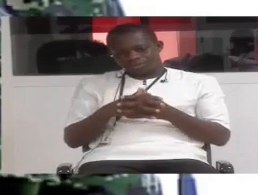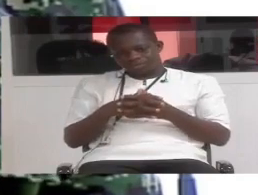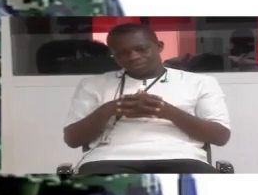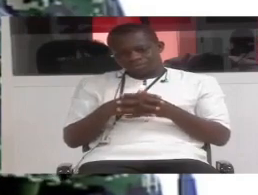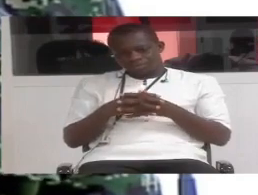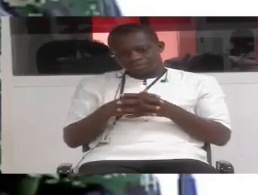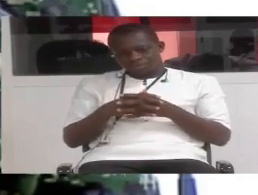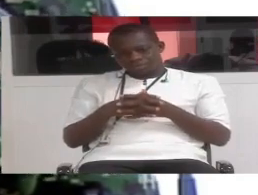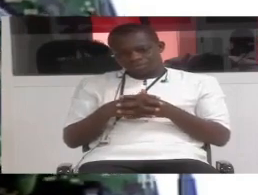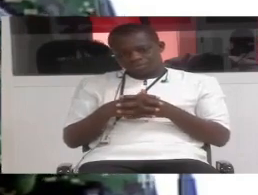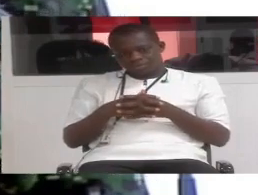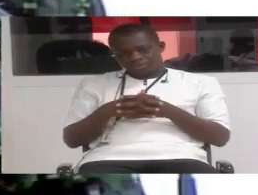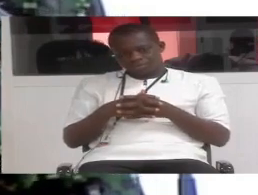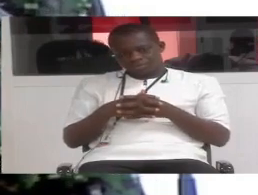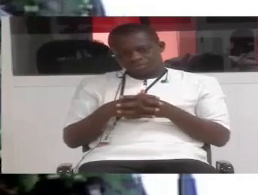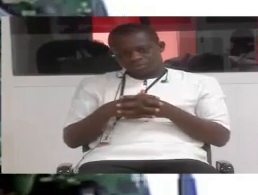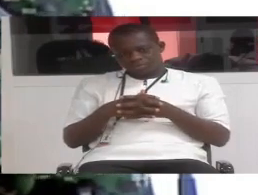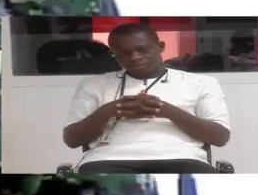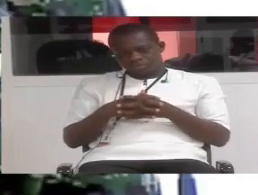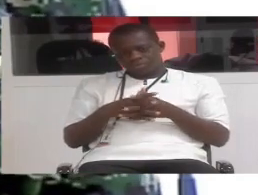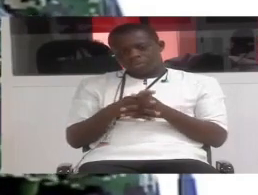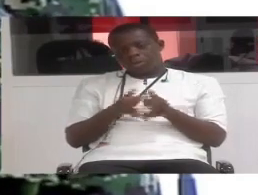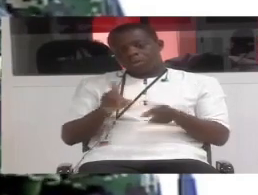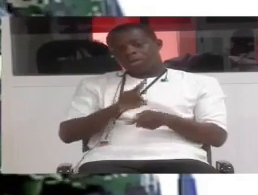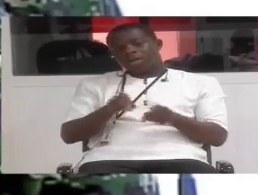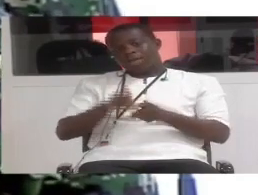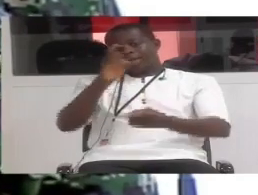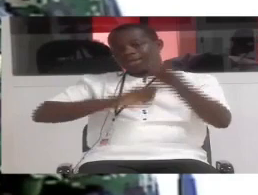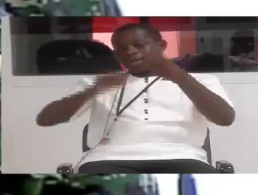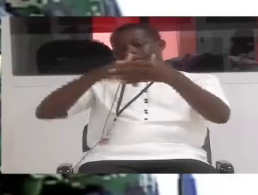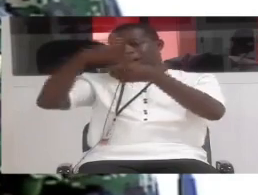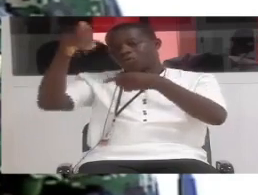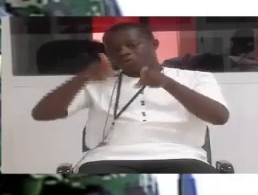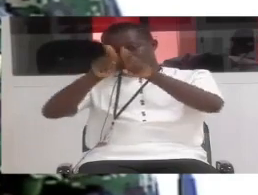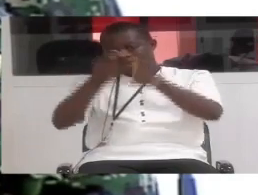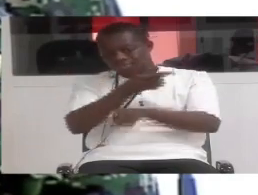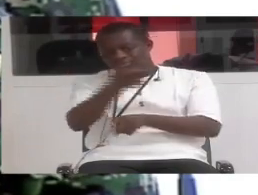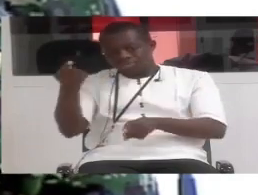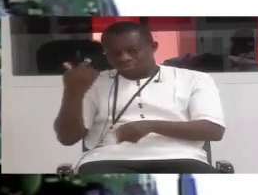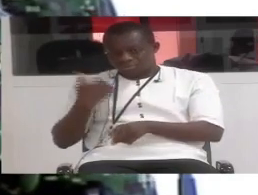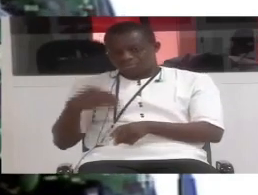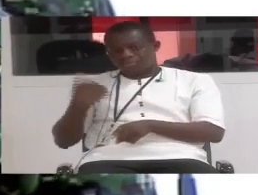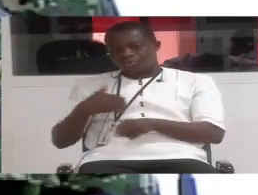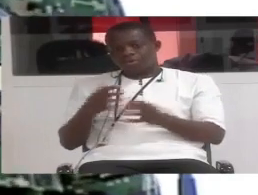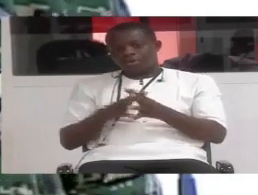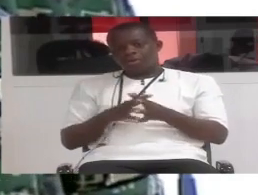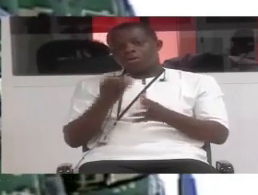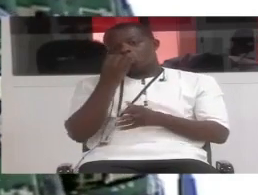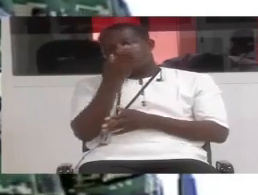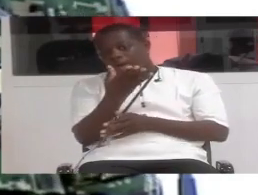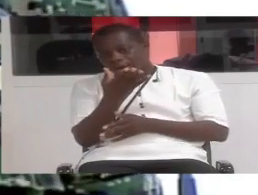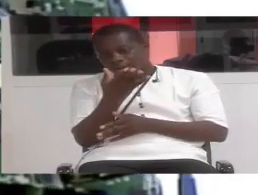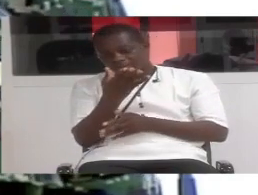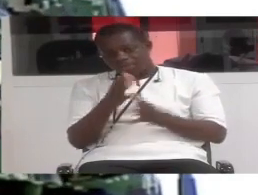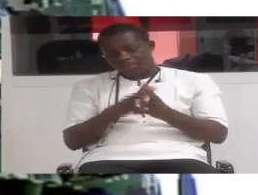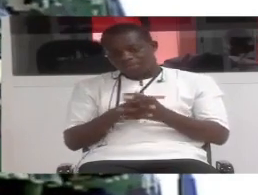30 minutes ñu genna ak ñom then they came out with them ñu né they